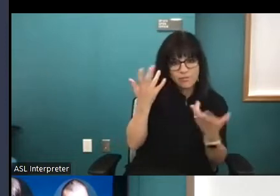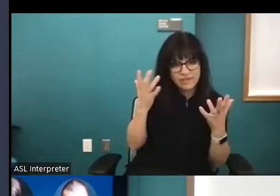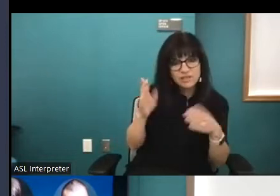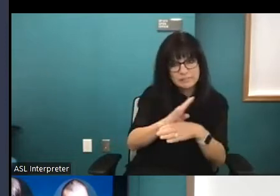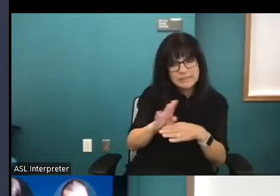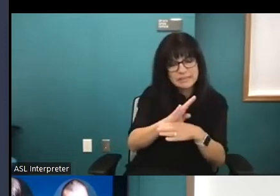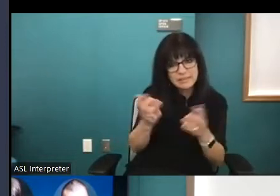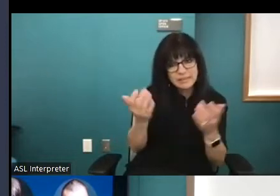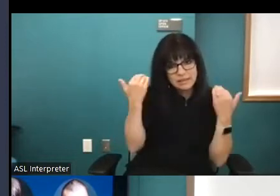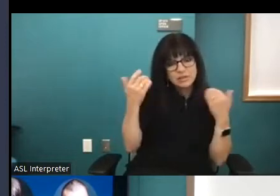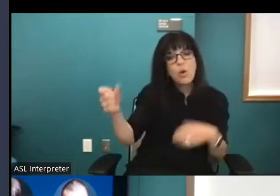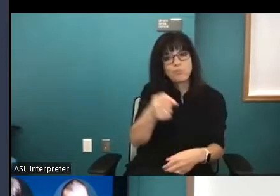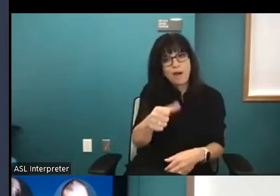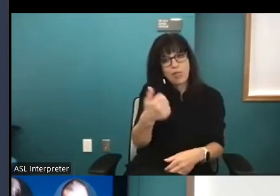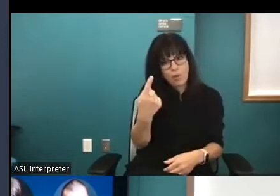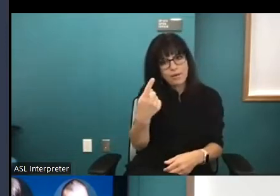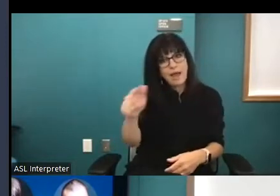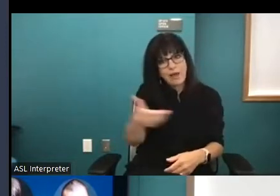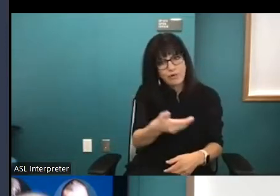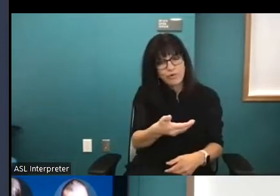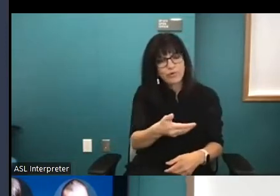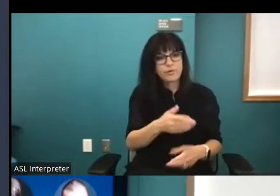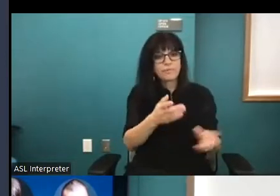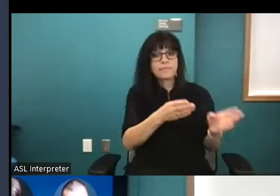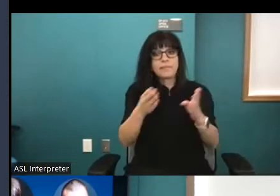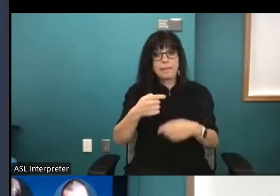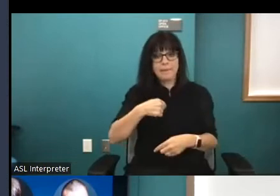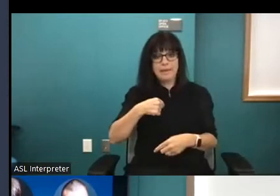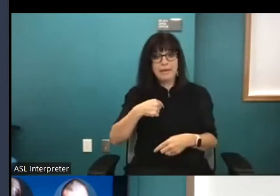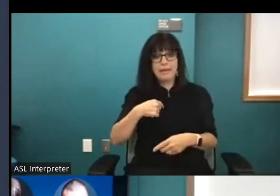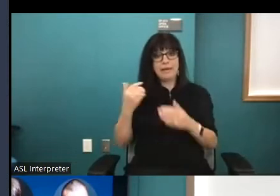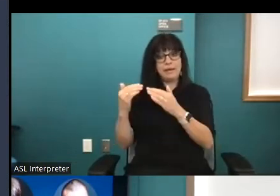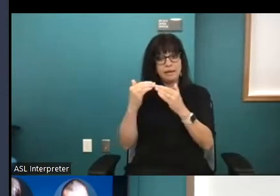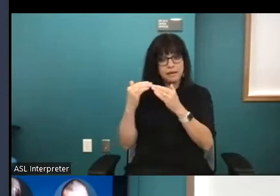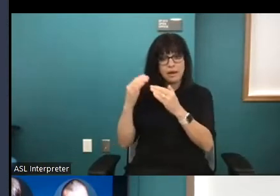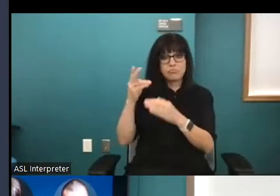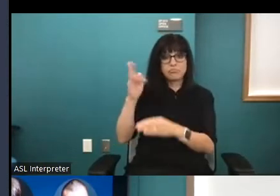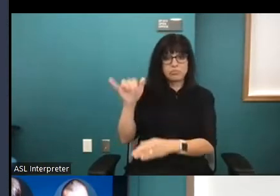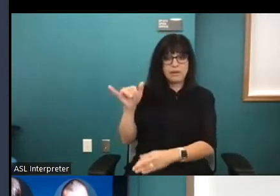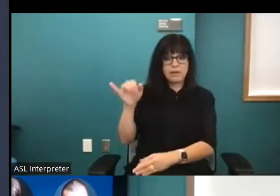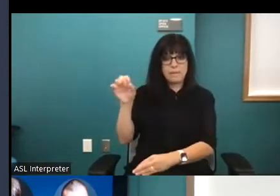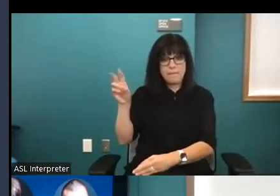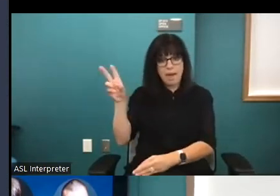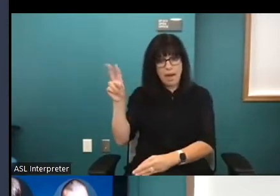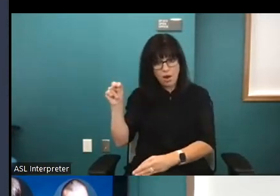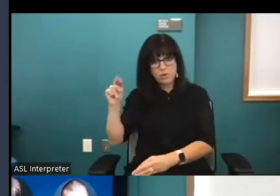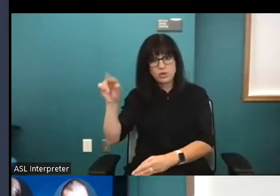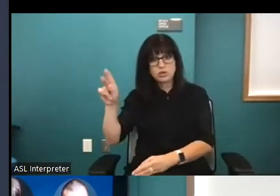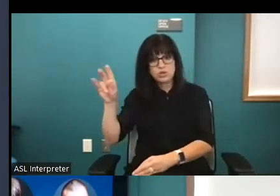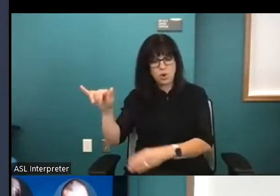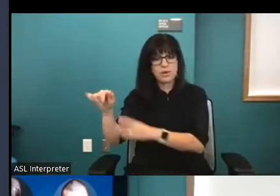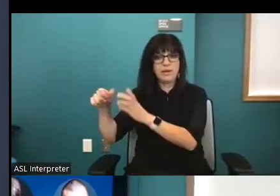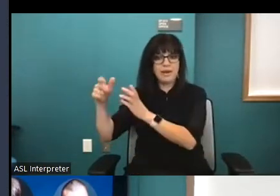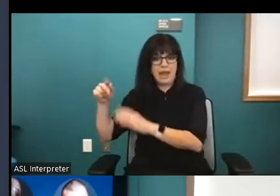busy. But then this is me, my colleague Brittany Bound and Joe Dancy. We all see